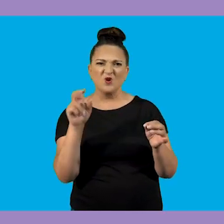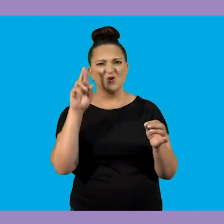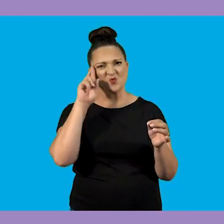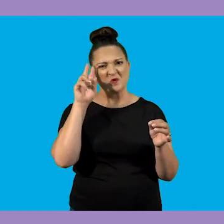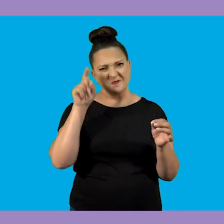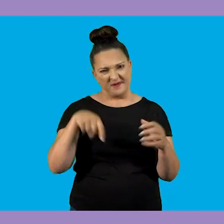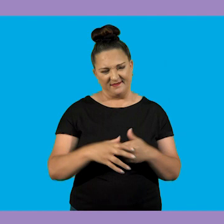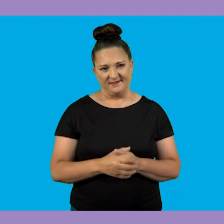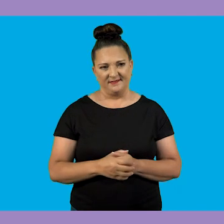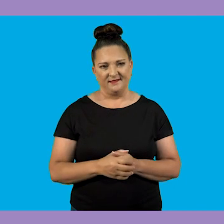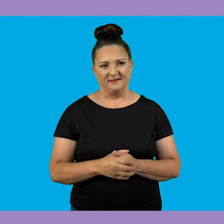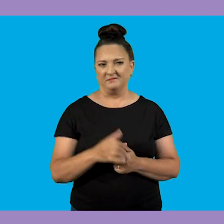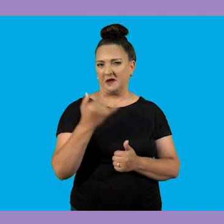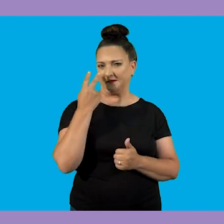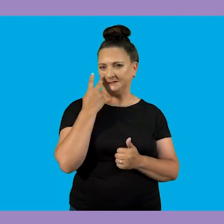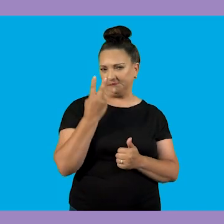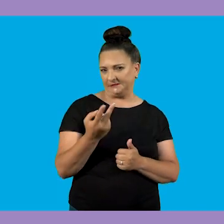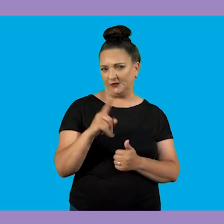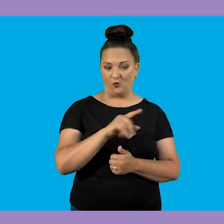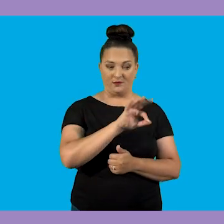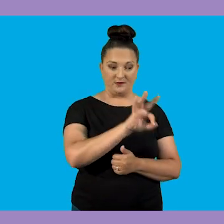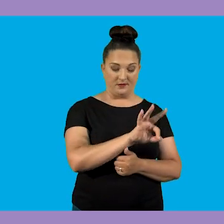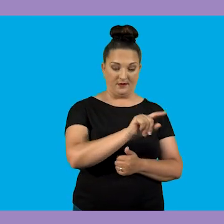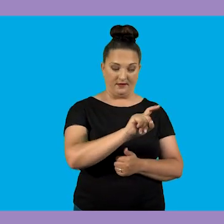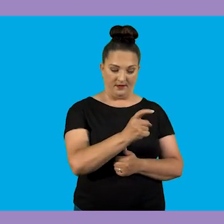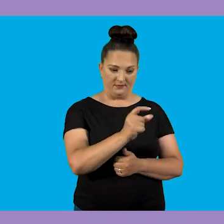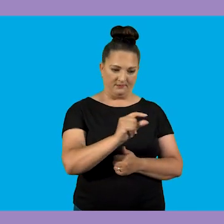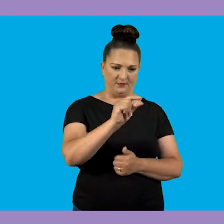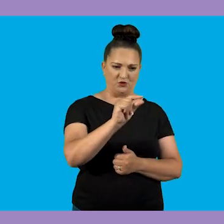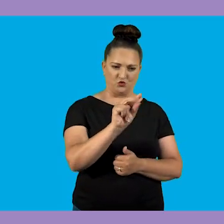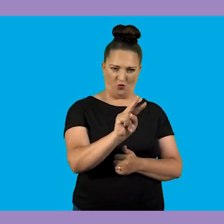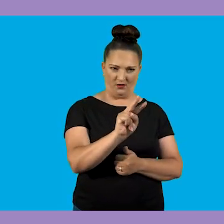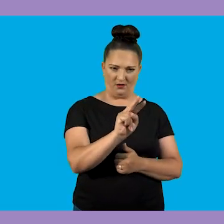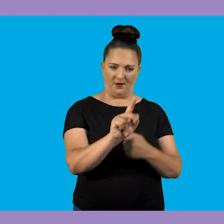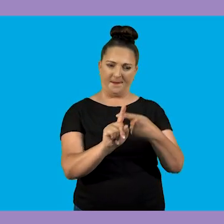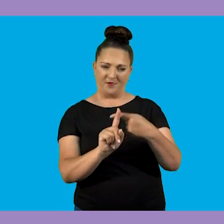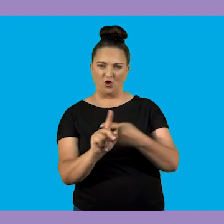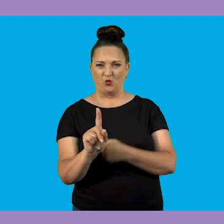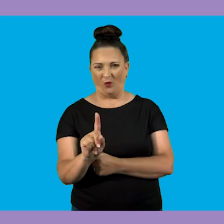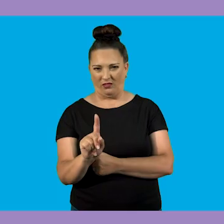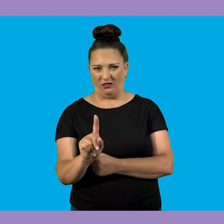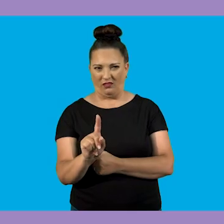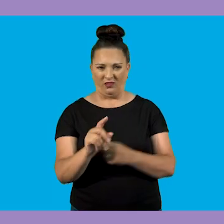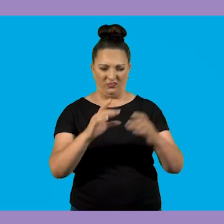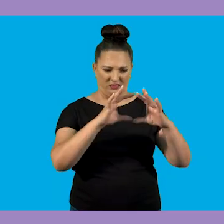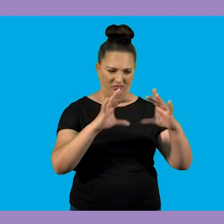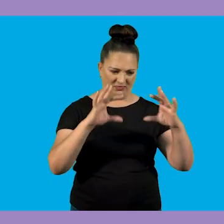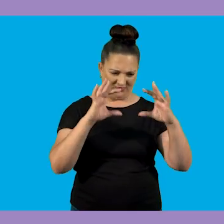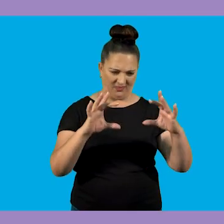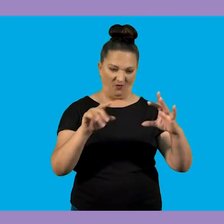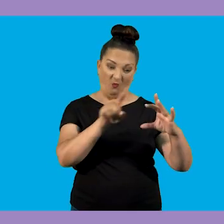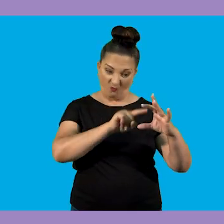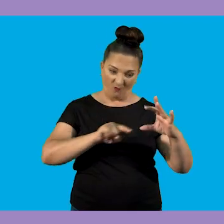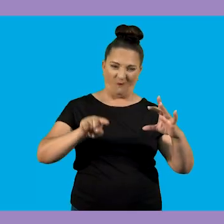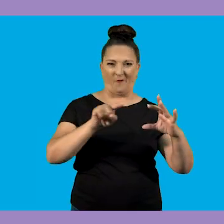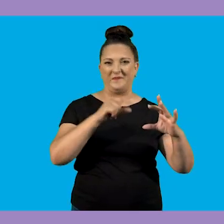or this terminology. Let's look at this whole expression, 3x squared plus 1. Now, this whole thing is